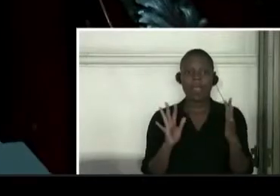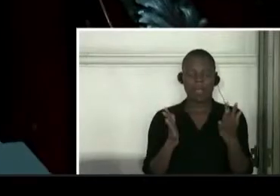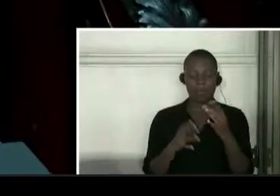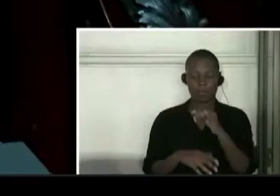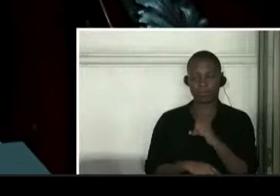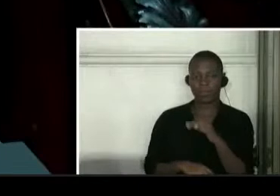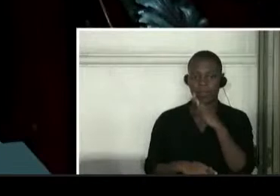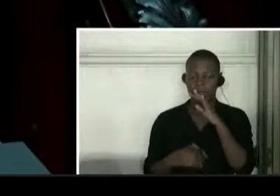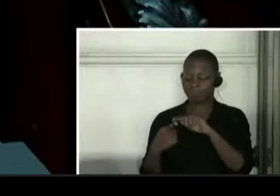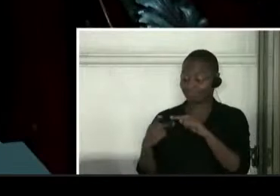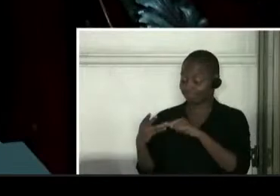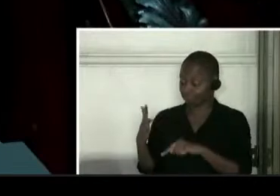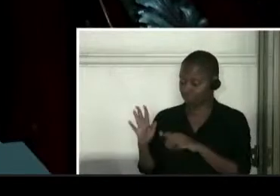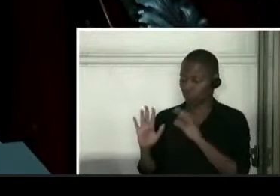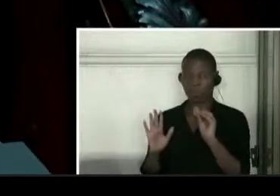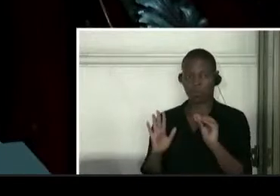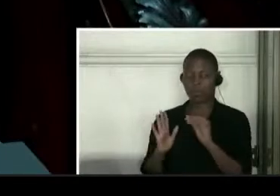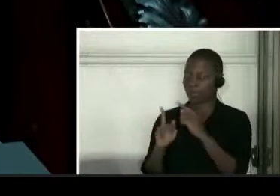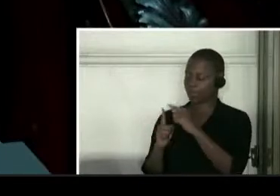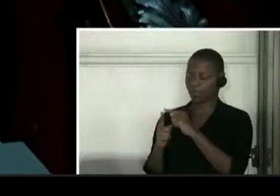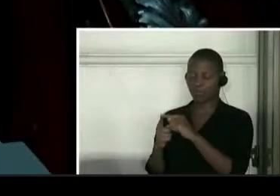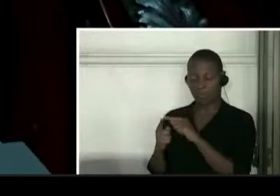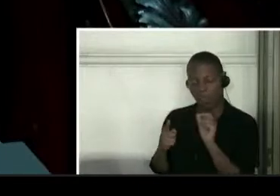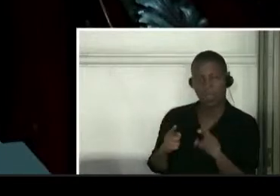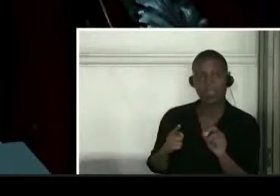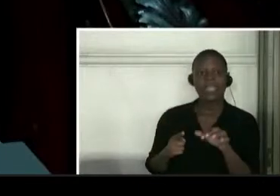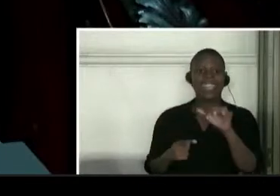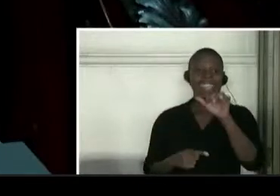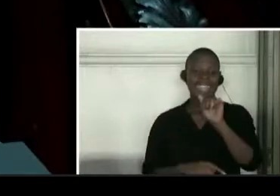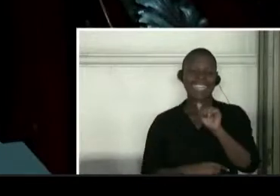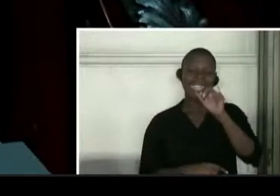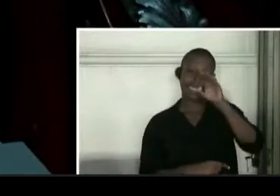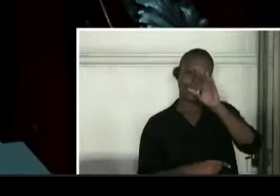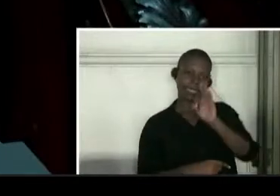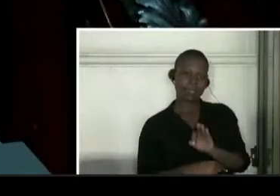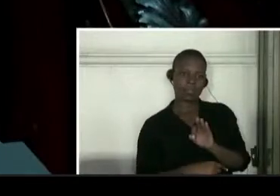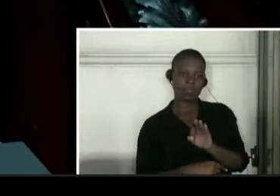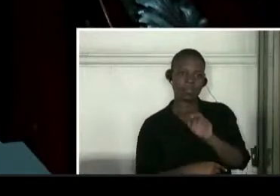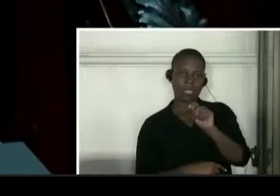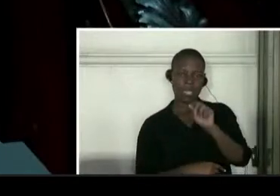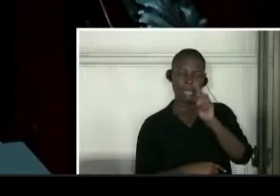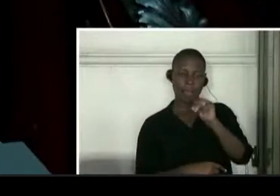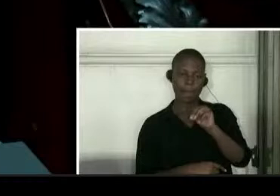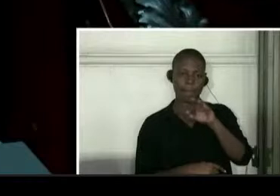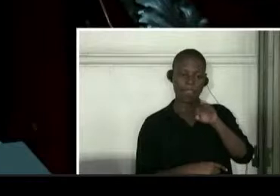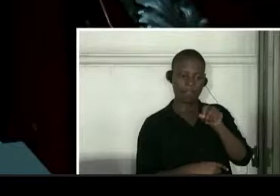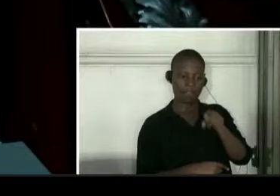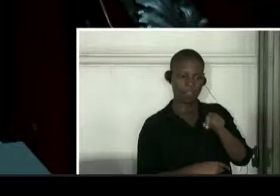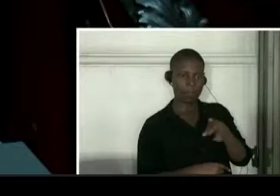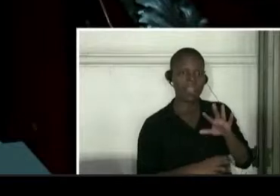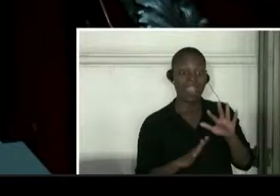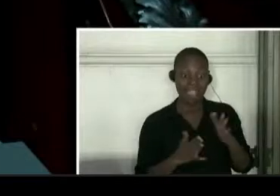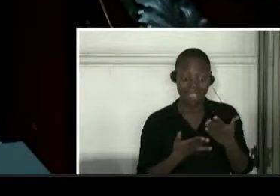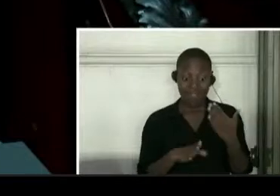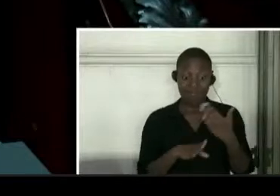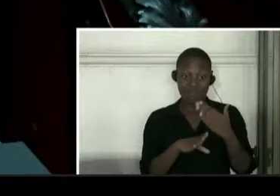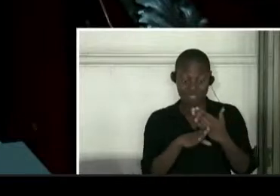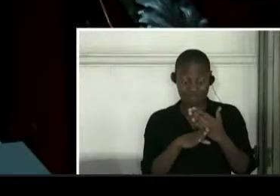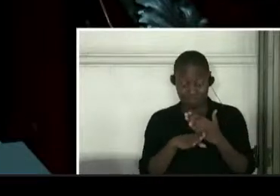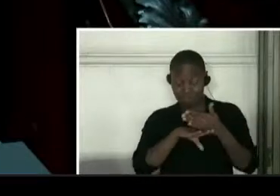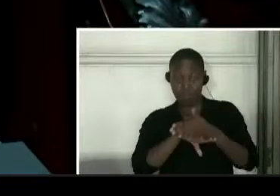issues: alignment between APP and MTSF, relevance and completeness of the performance